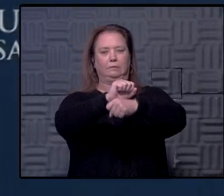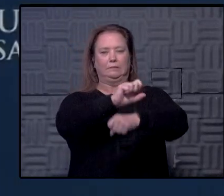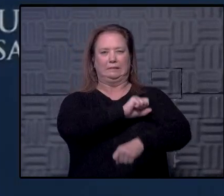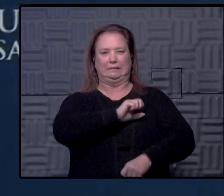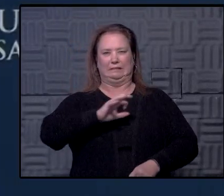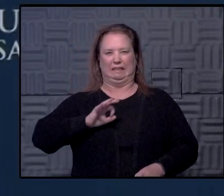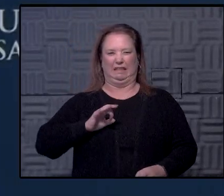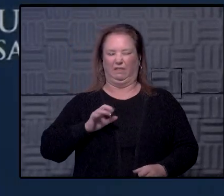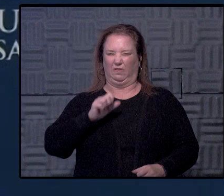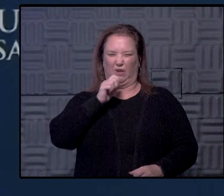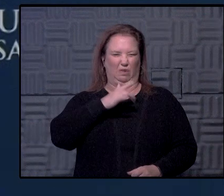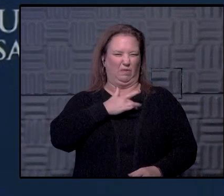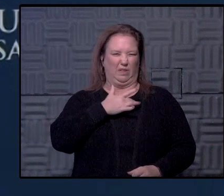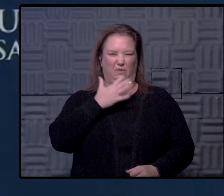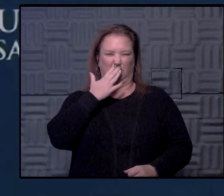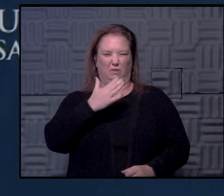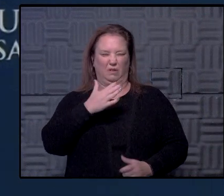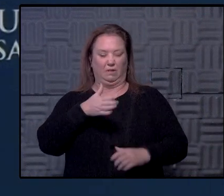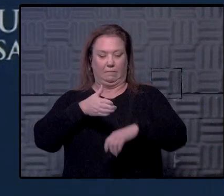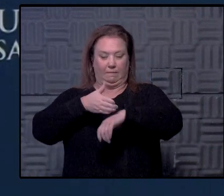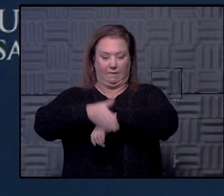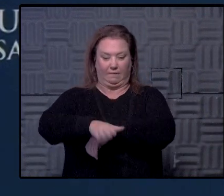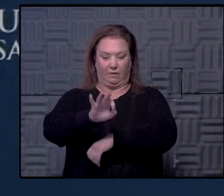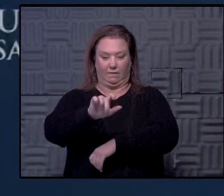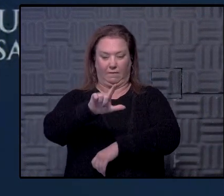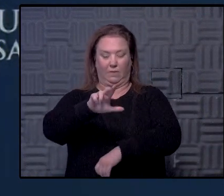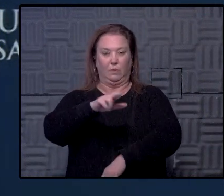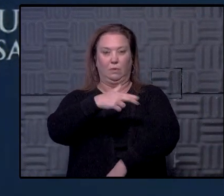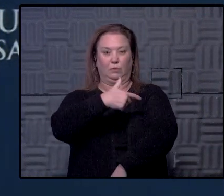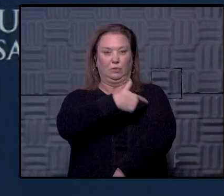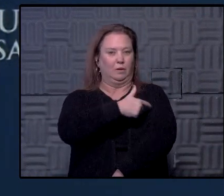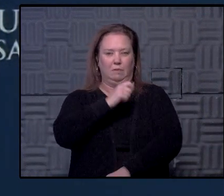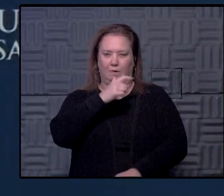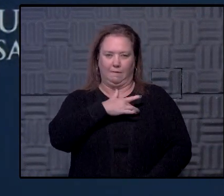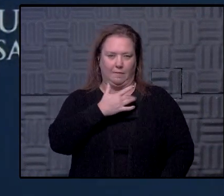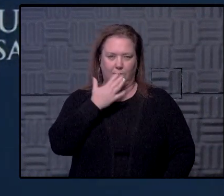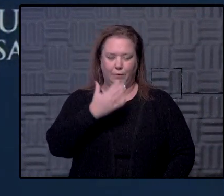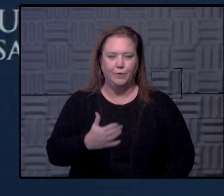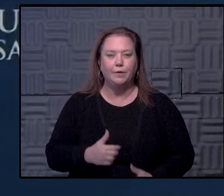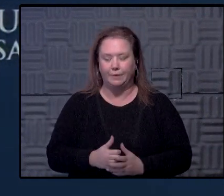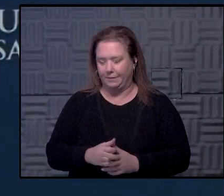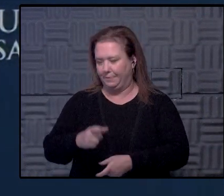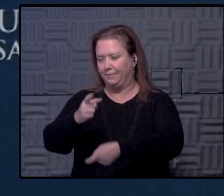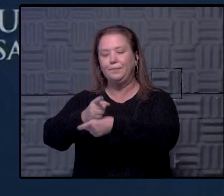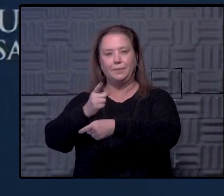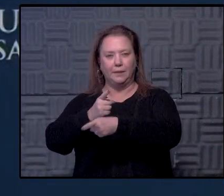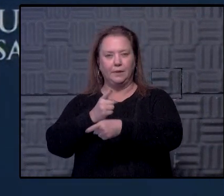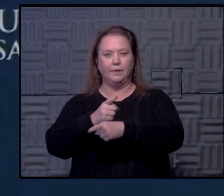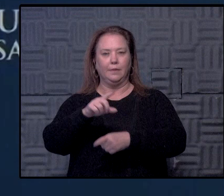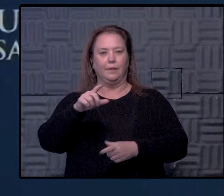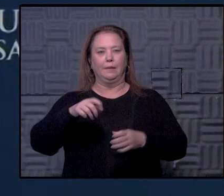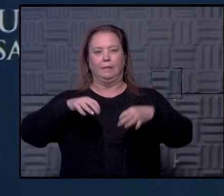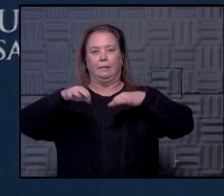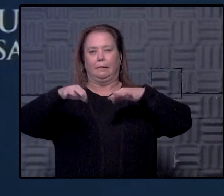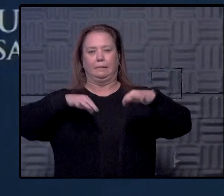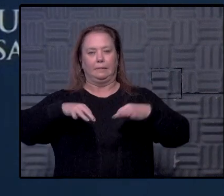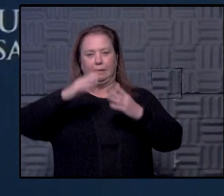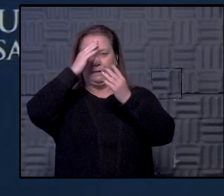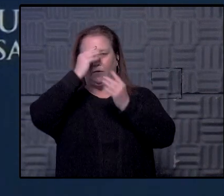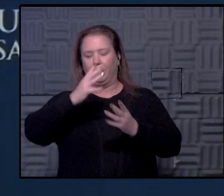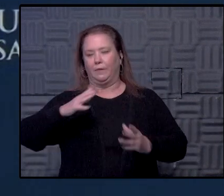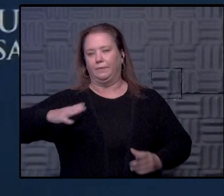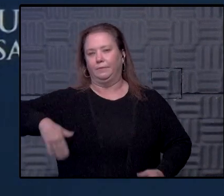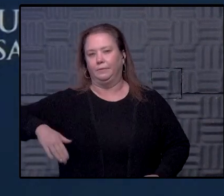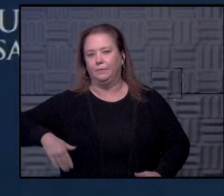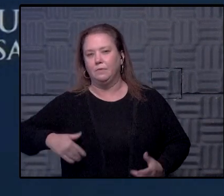feel good after the influenza vaccine. Right. And I think, as Dana pointed out, we don't have a lot of the details yet, and we're really waiting for some of